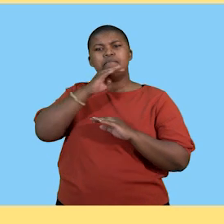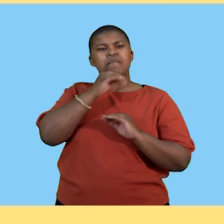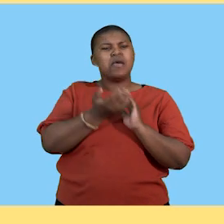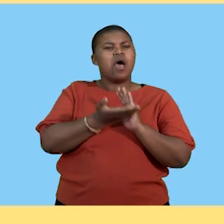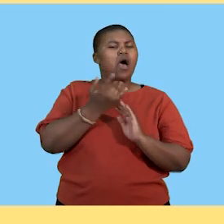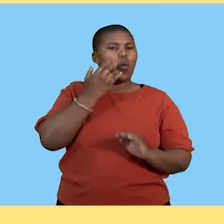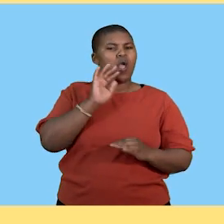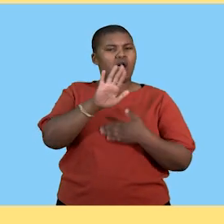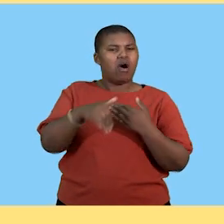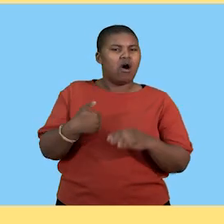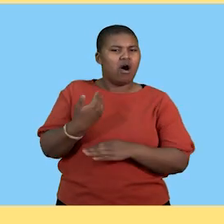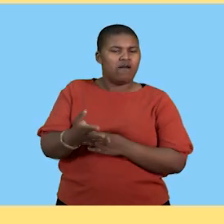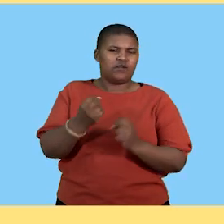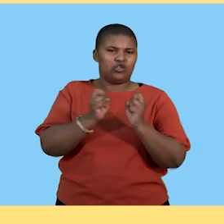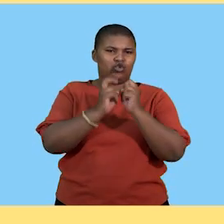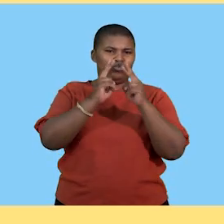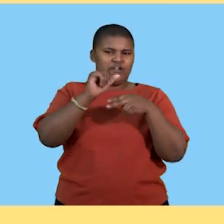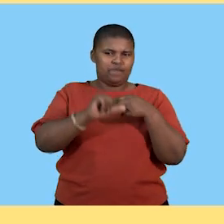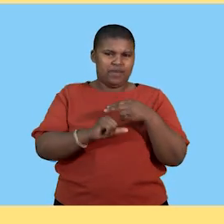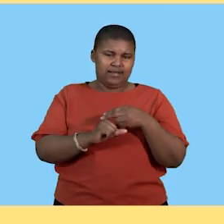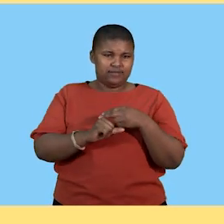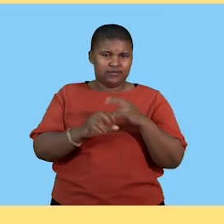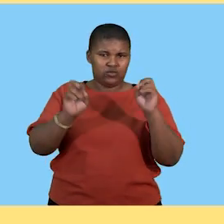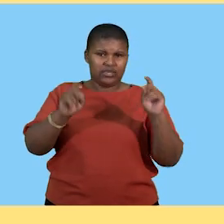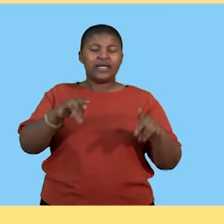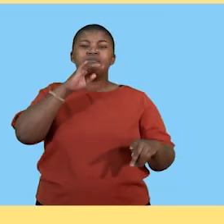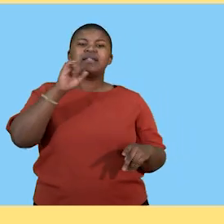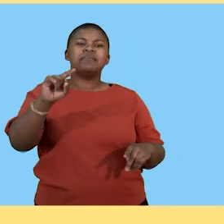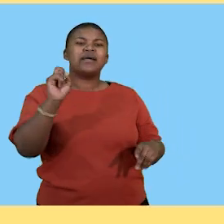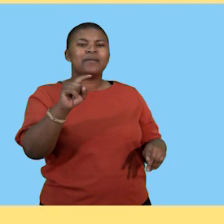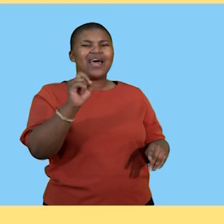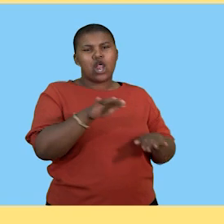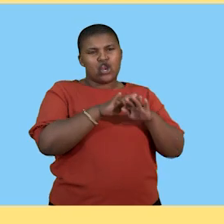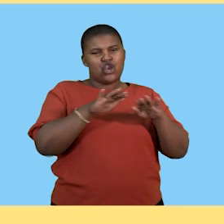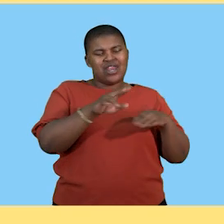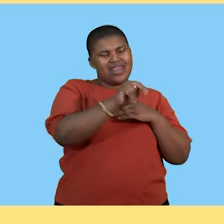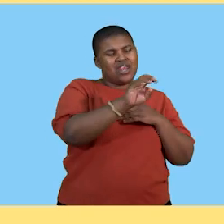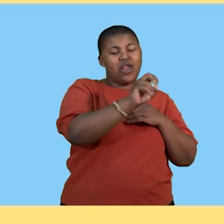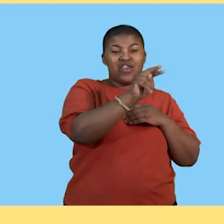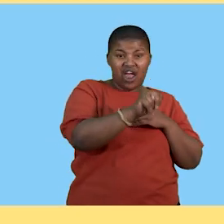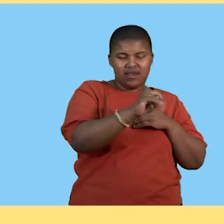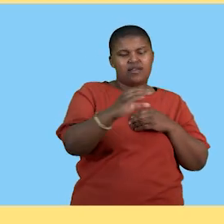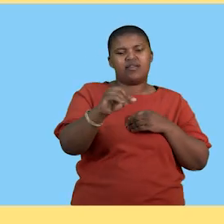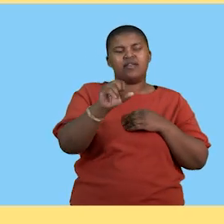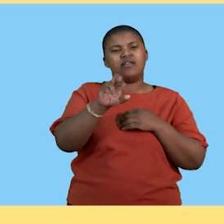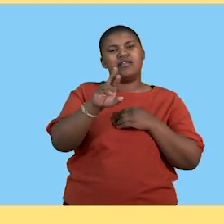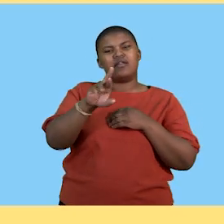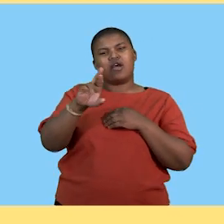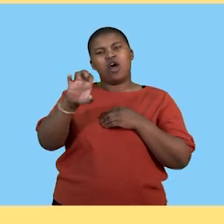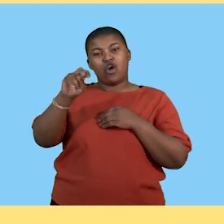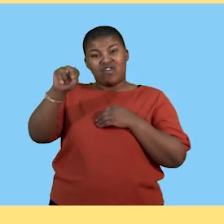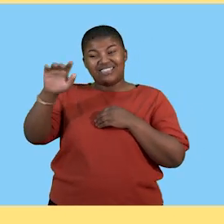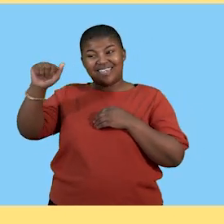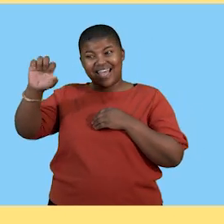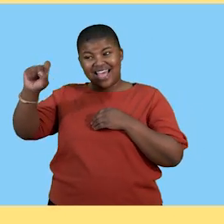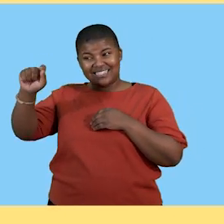mature. So it's maturing within 12 months because it's maturing after 4 months. Therefore, it will cease to be non-current asset and